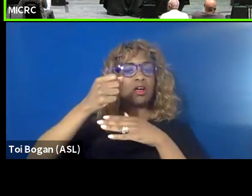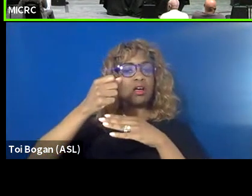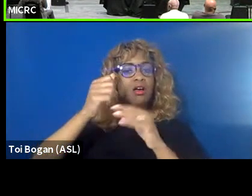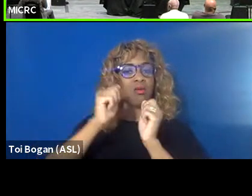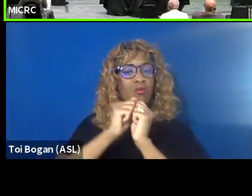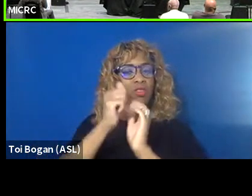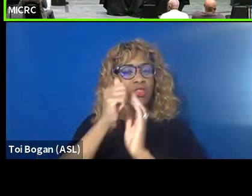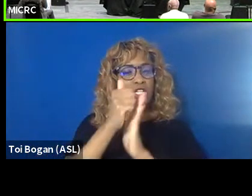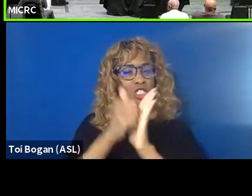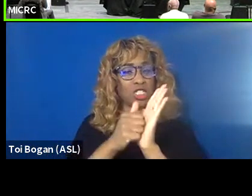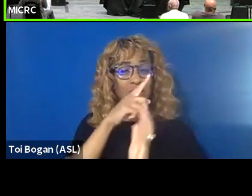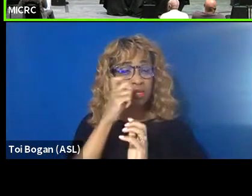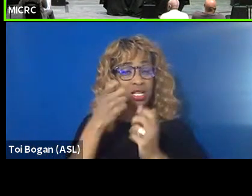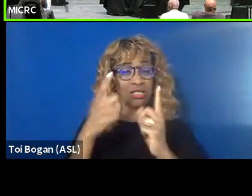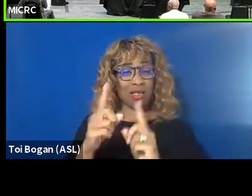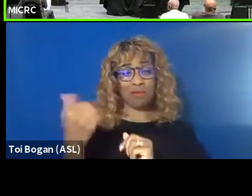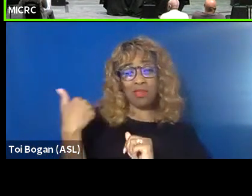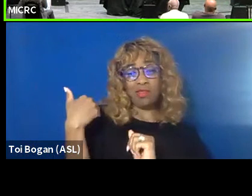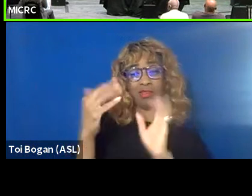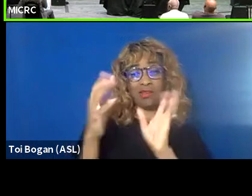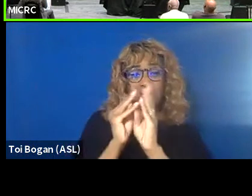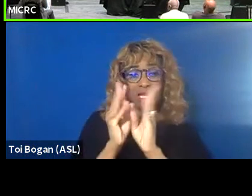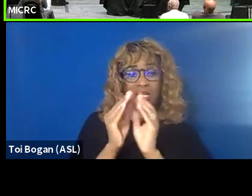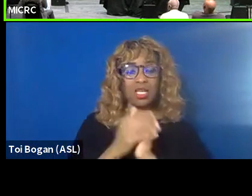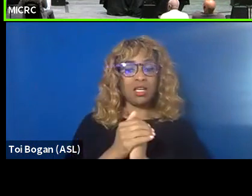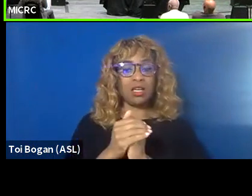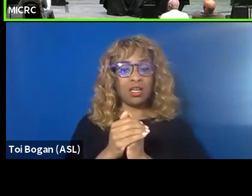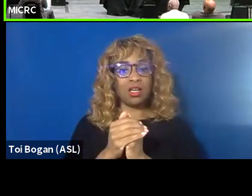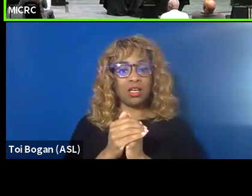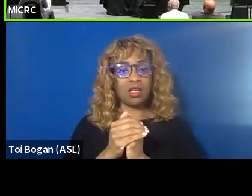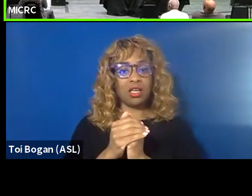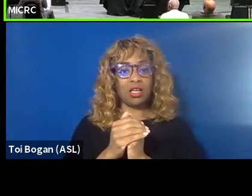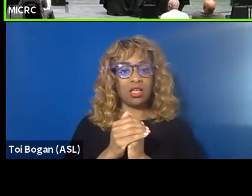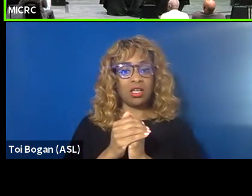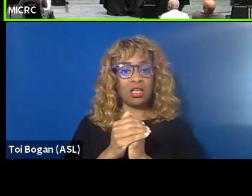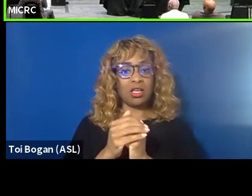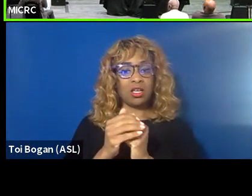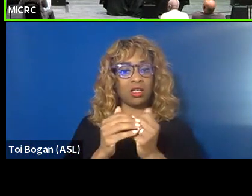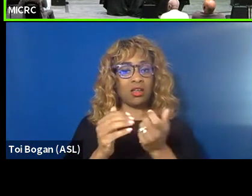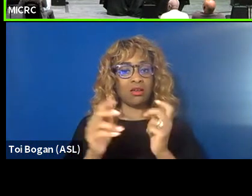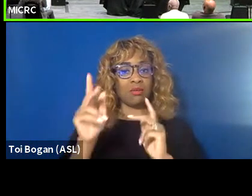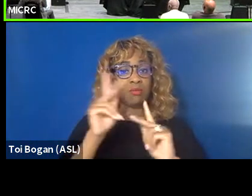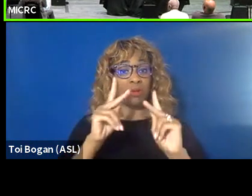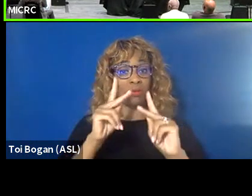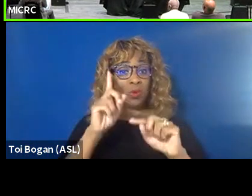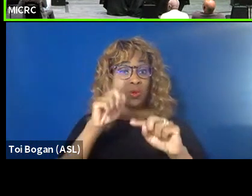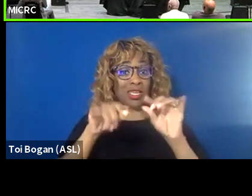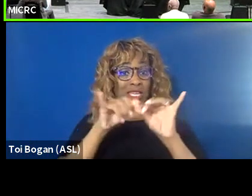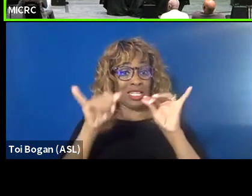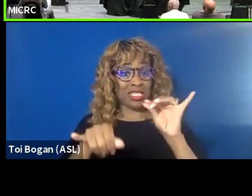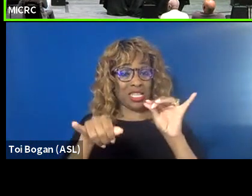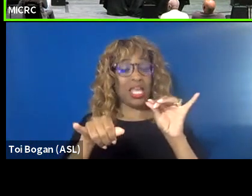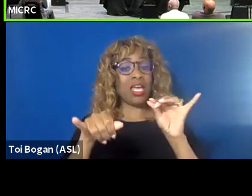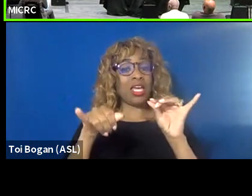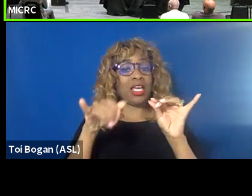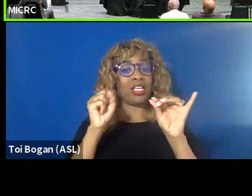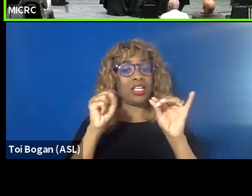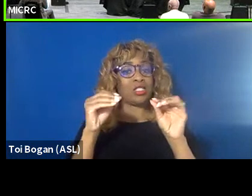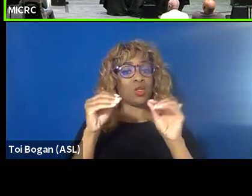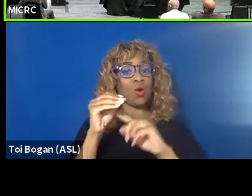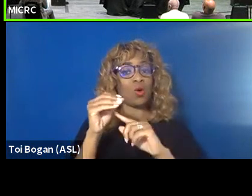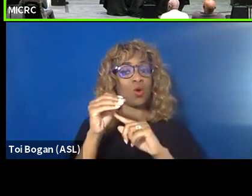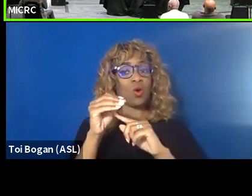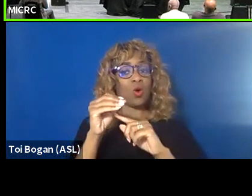We had an issue at our last meeting with the loss of a quorum, and